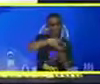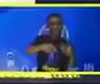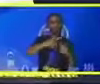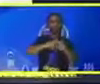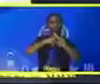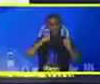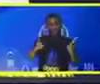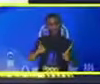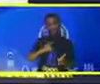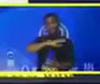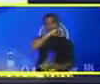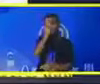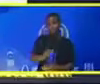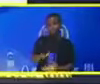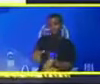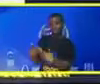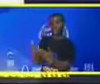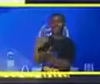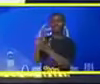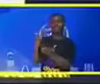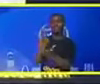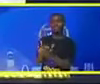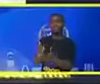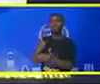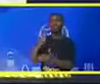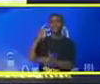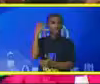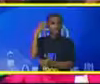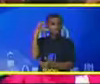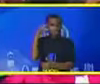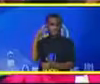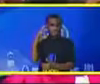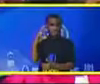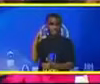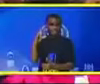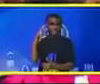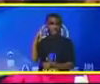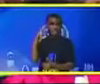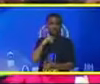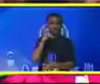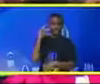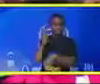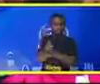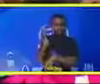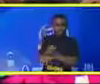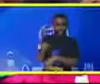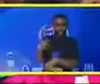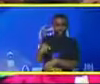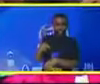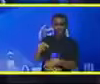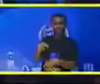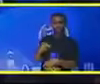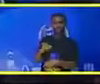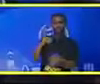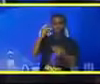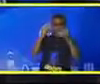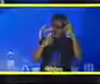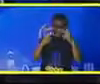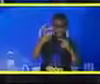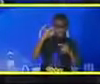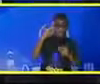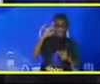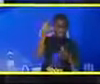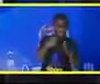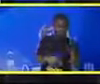money across the globe. Don't blame them. It is that what will make them give to you is not yet on your head. This is why you came to